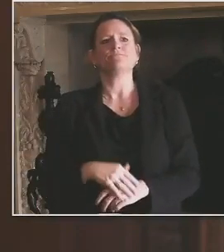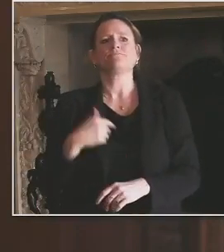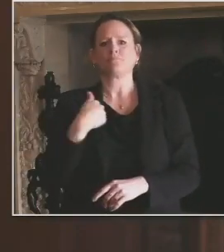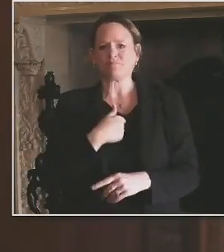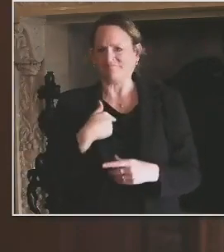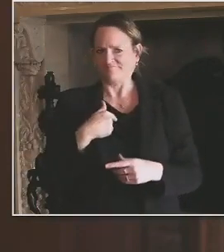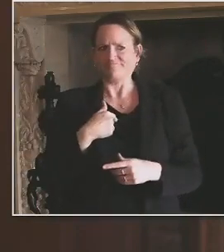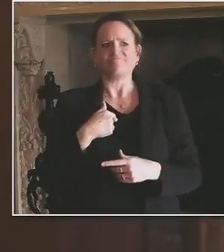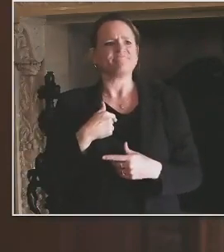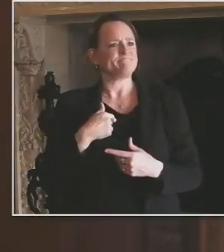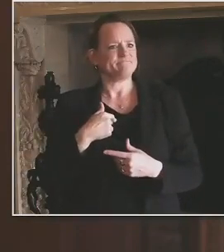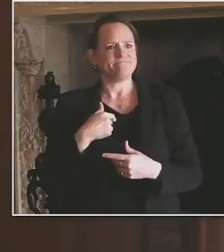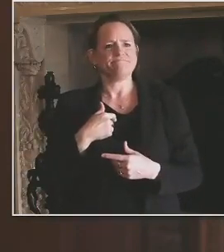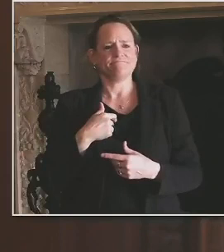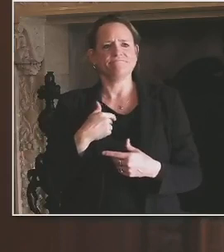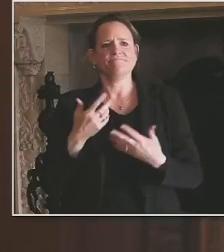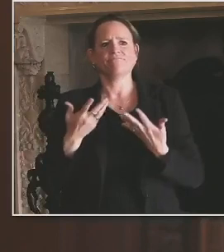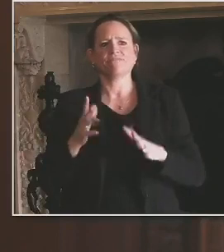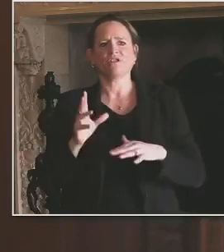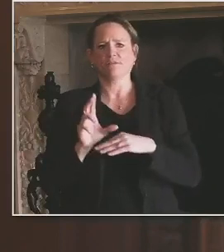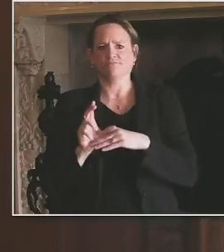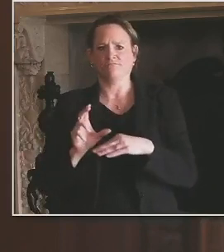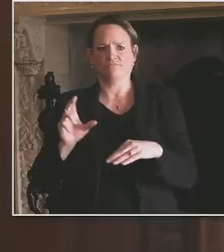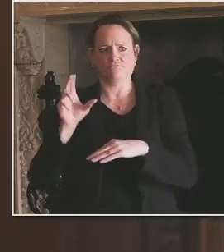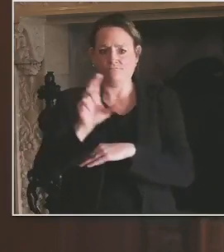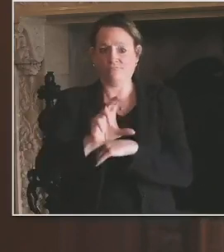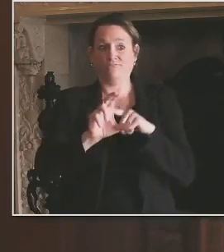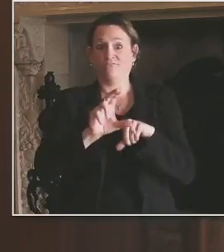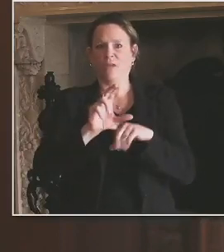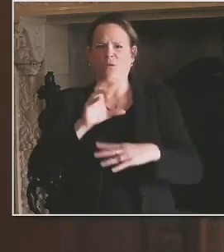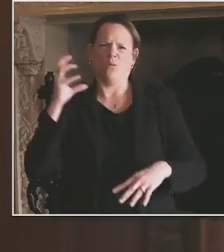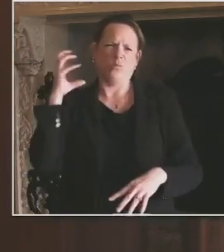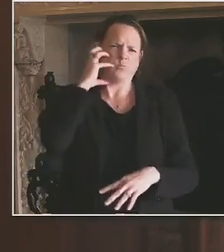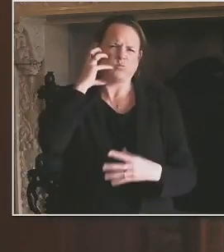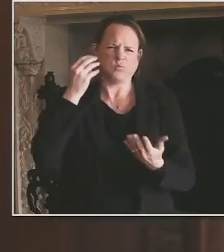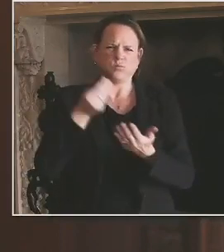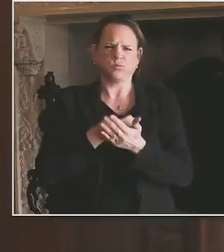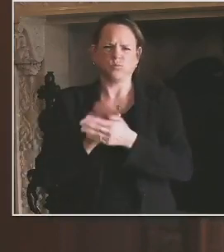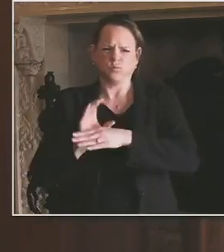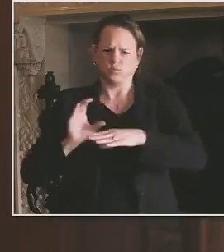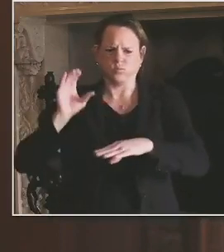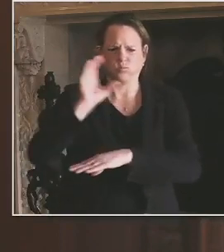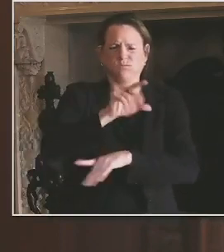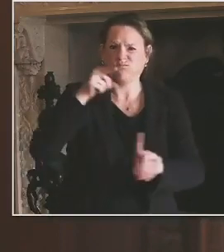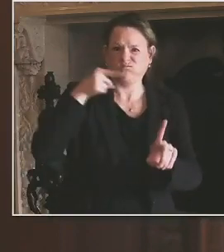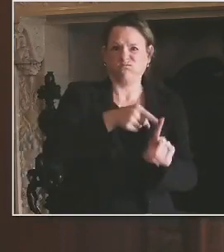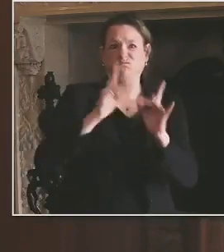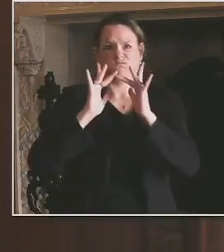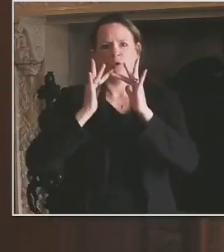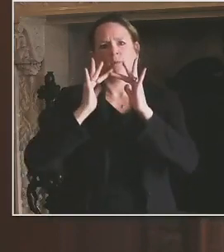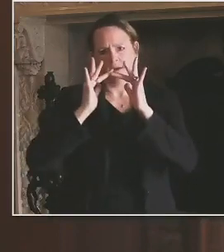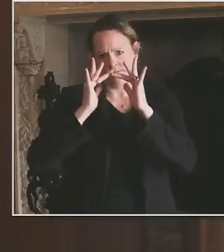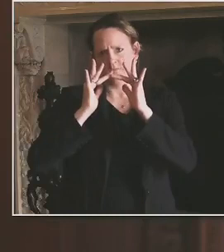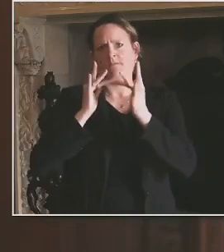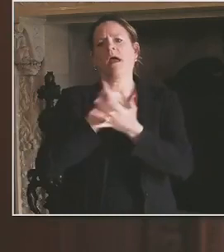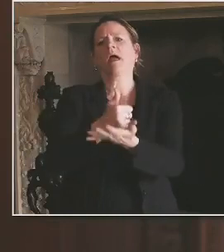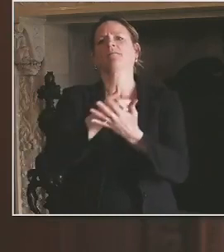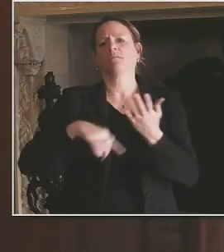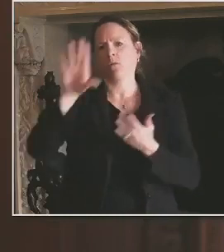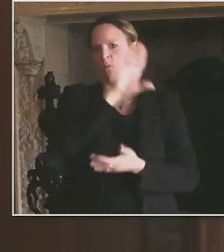broadband expansion grant program to reach more underserved areas of our state. And today, we